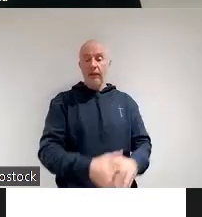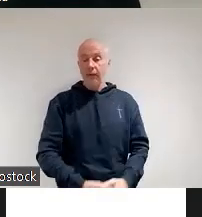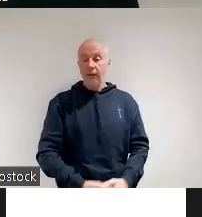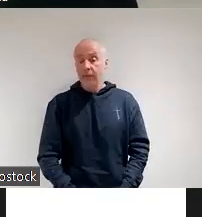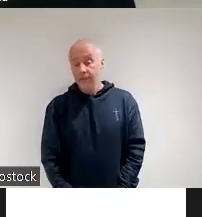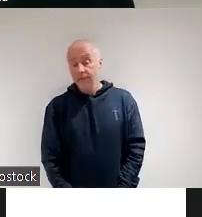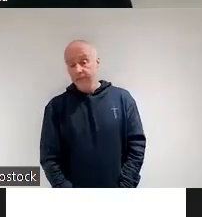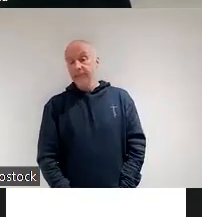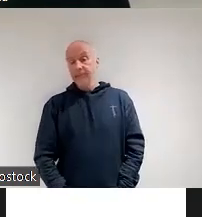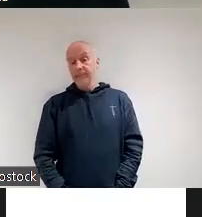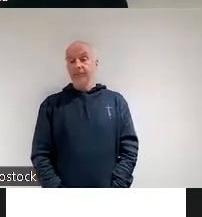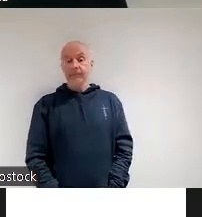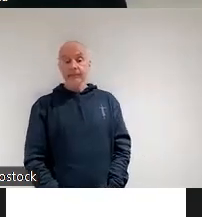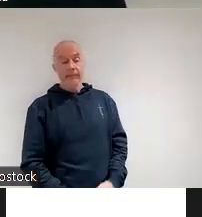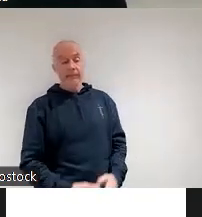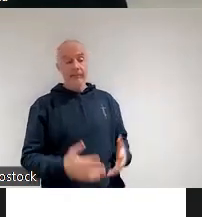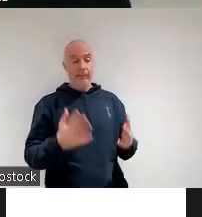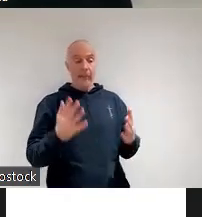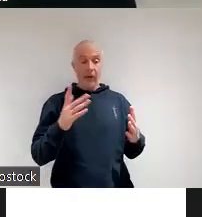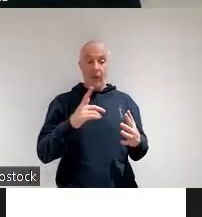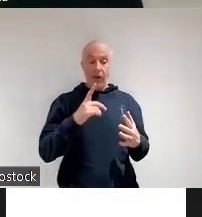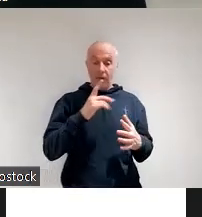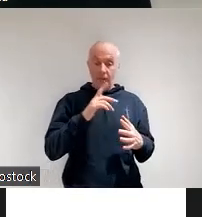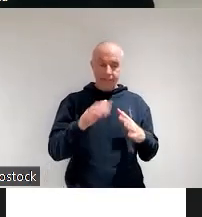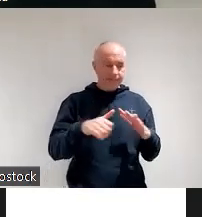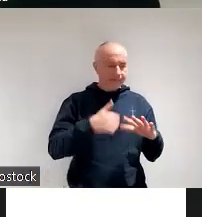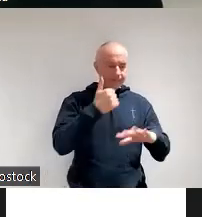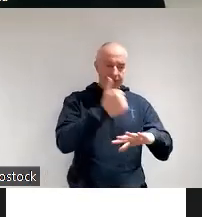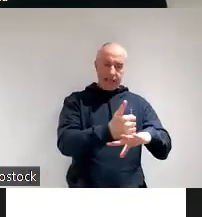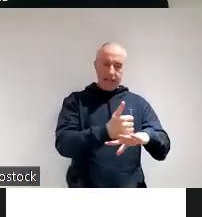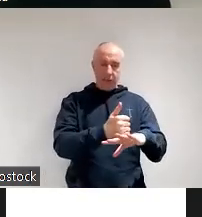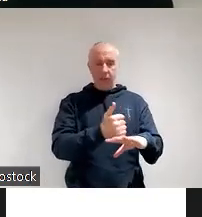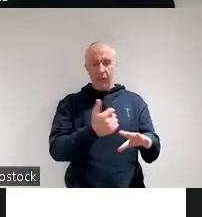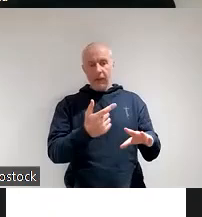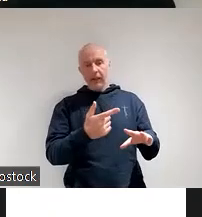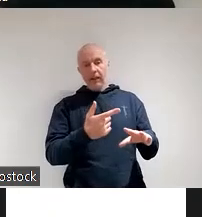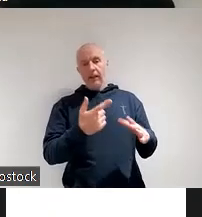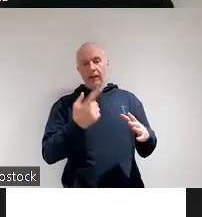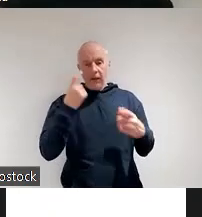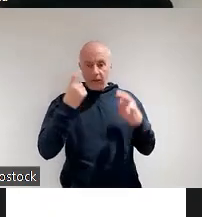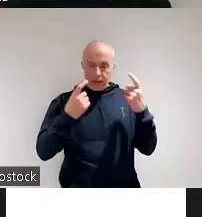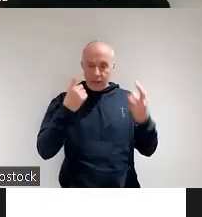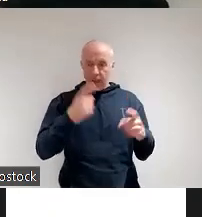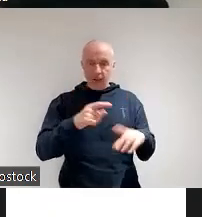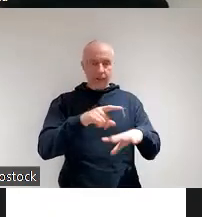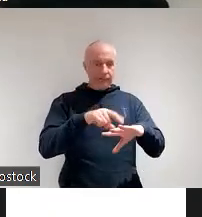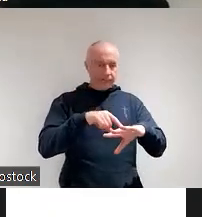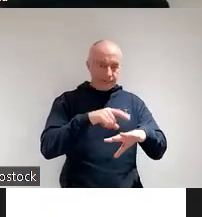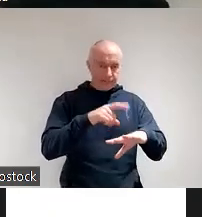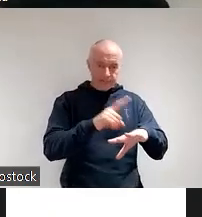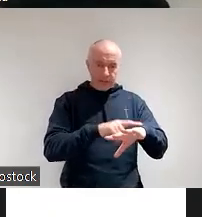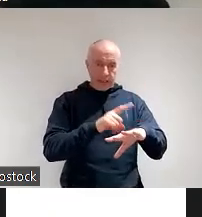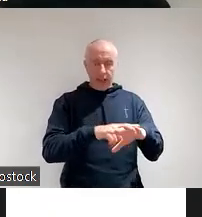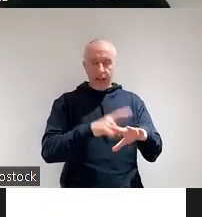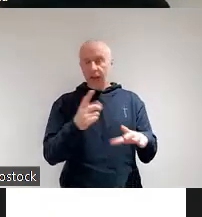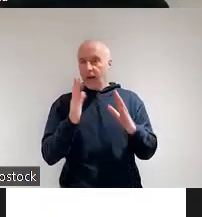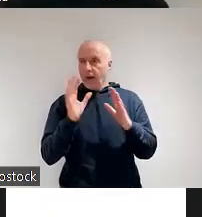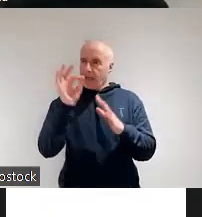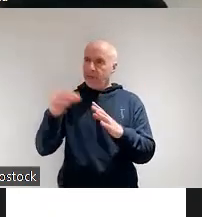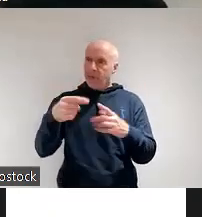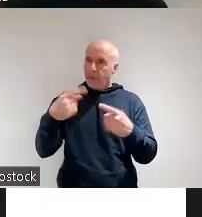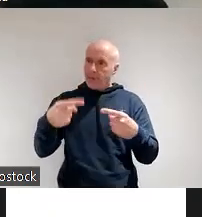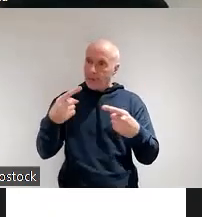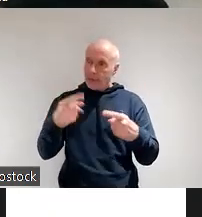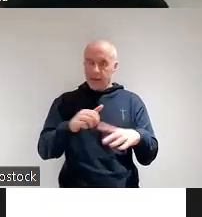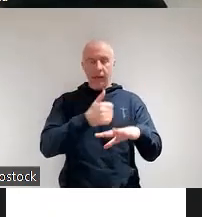actual installation, it will take a lot of time, because you need to, for example, sometimes you need a DNO to give you the permission to do that. And also it